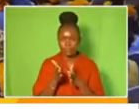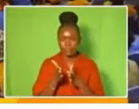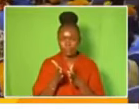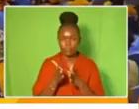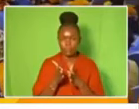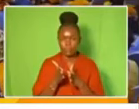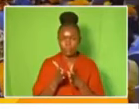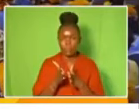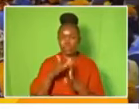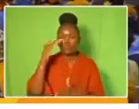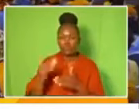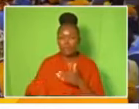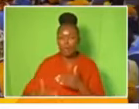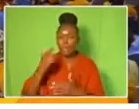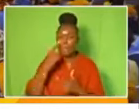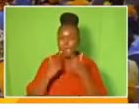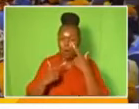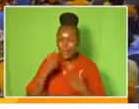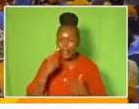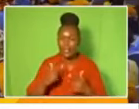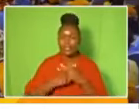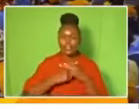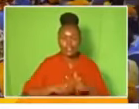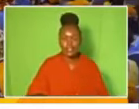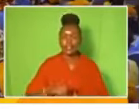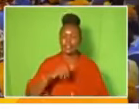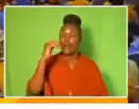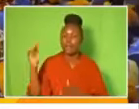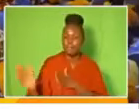Stop mourning and start mobilizing.